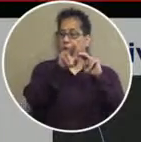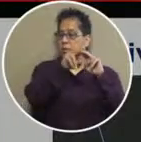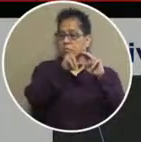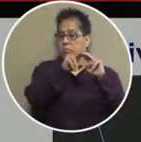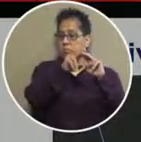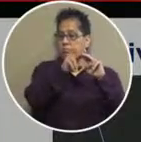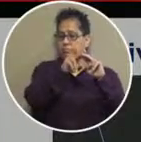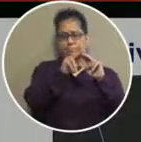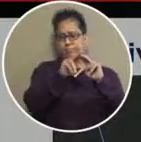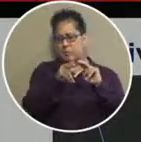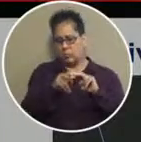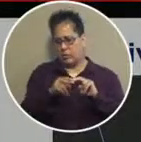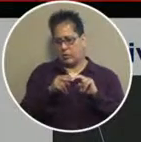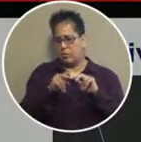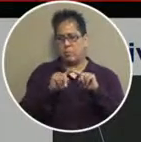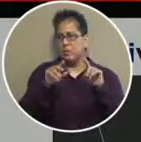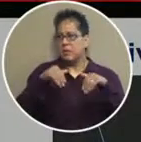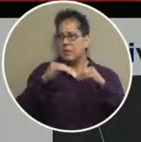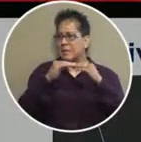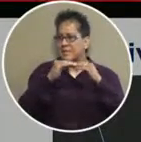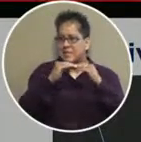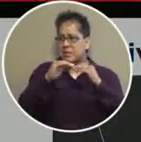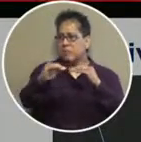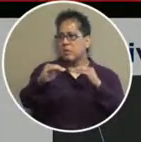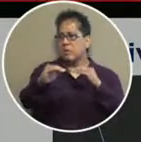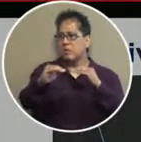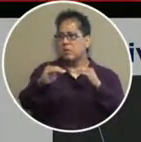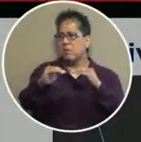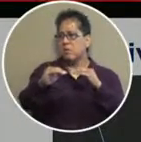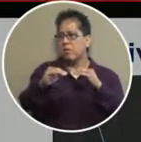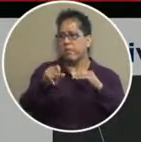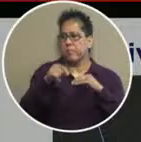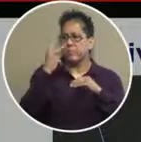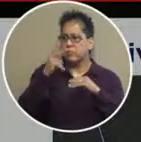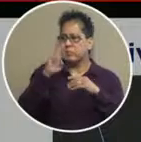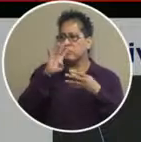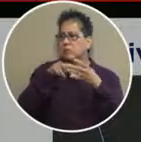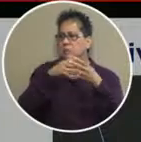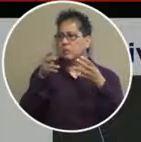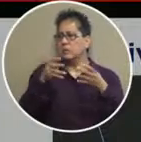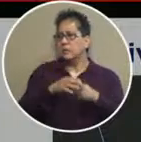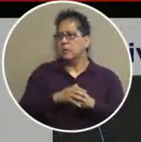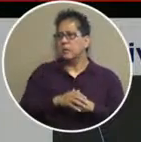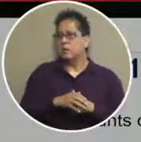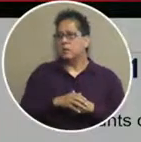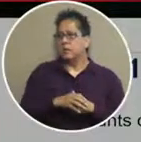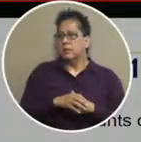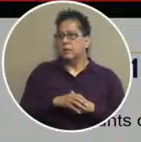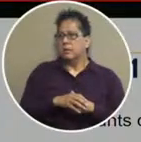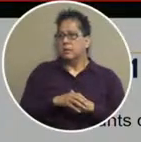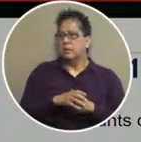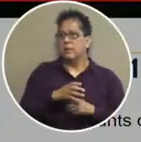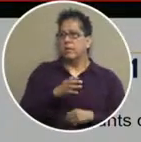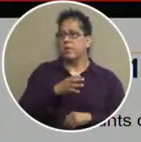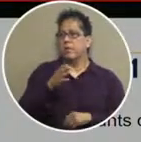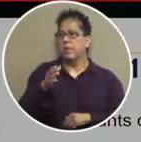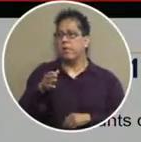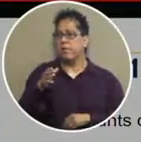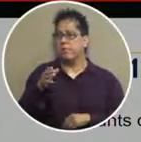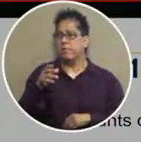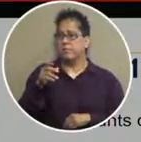remained stable as we see here in this table. Next slide, please.